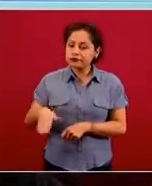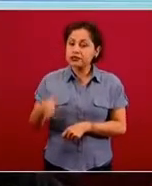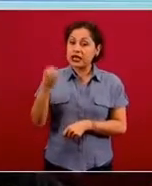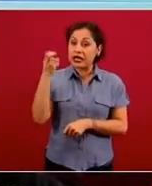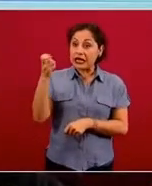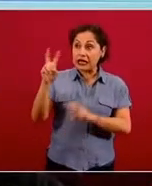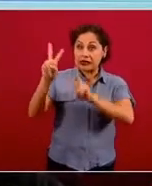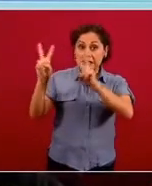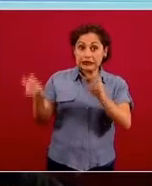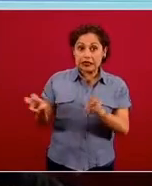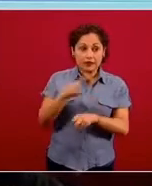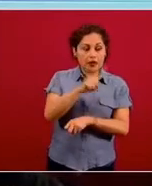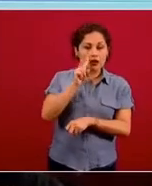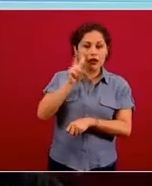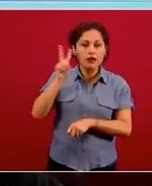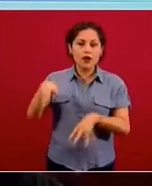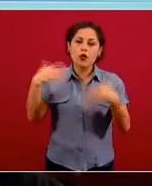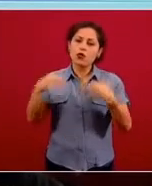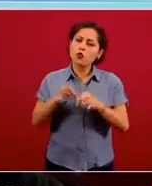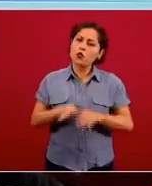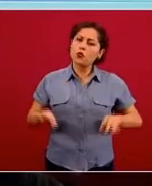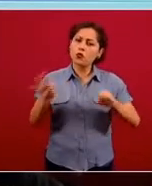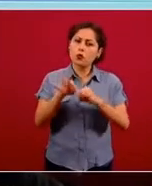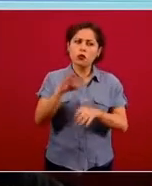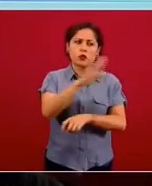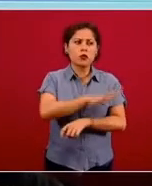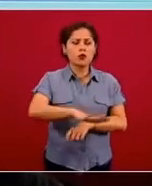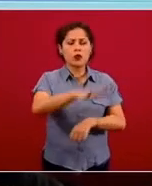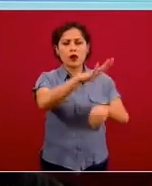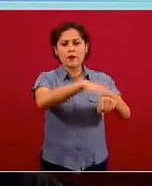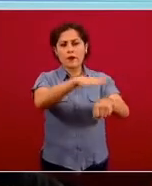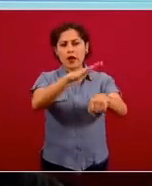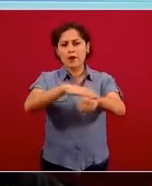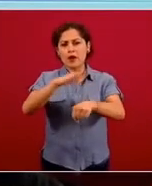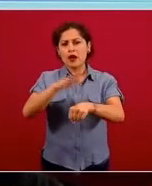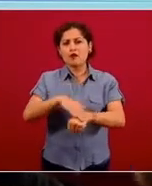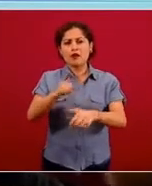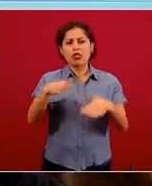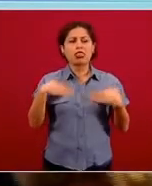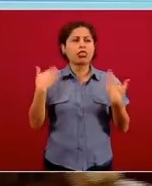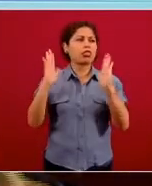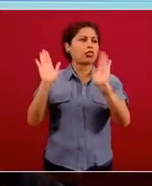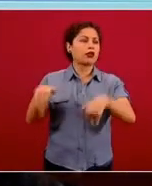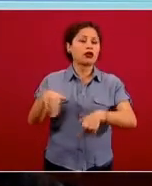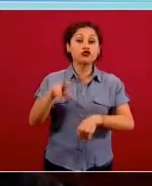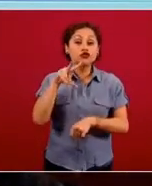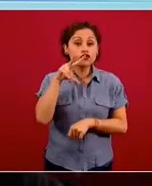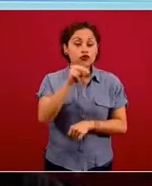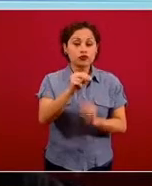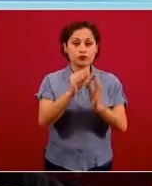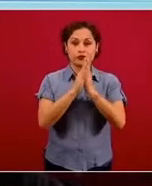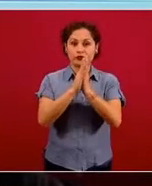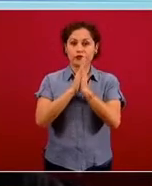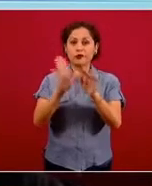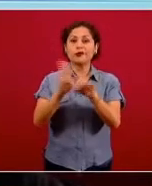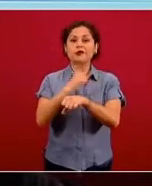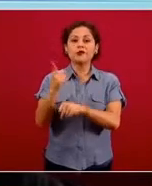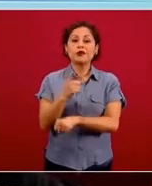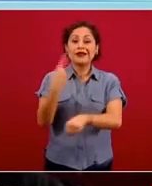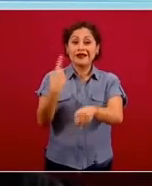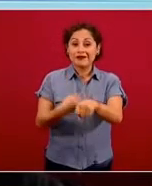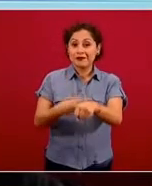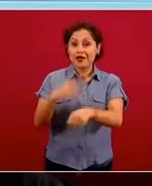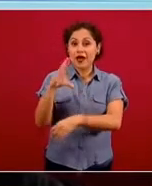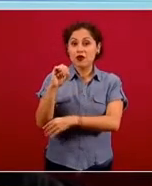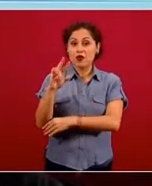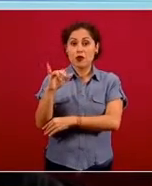is younger, a big portion of it still is at a higher risk of having a fatal